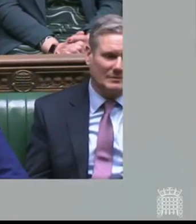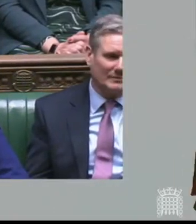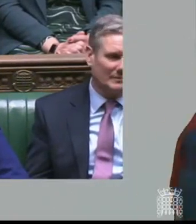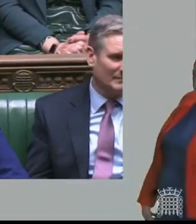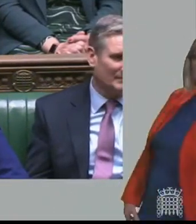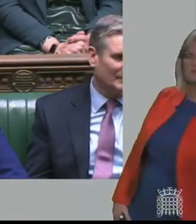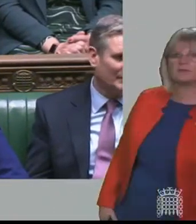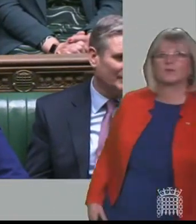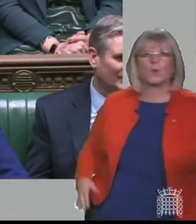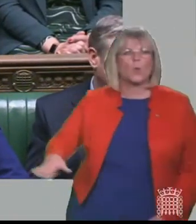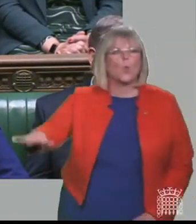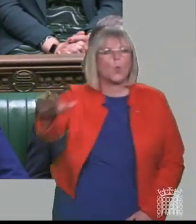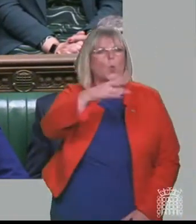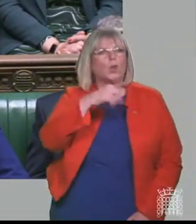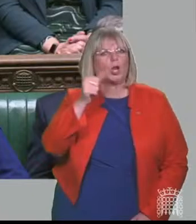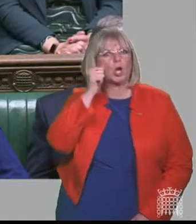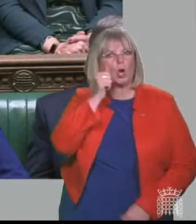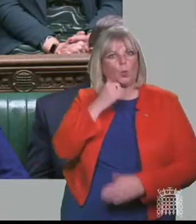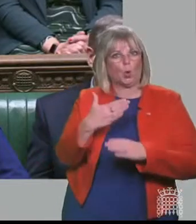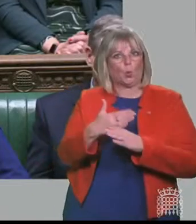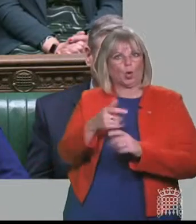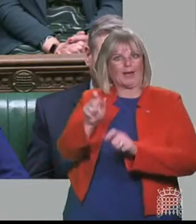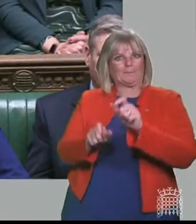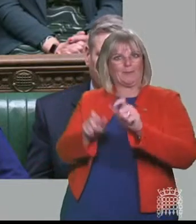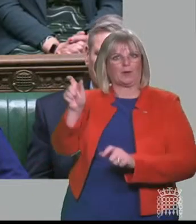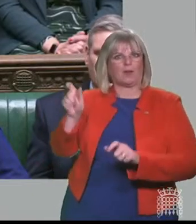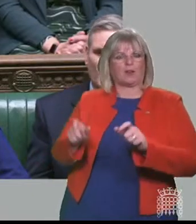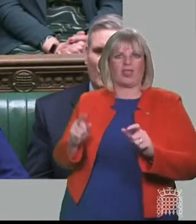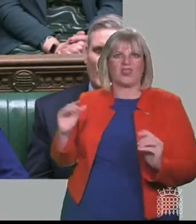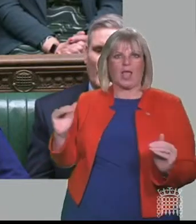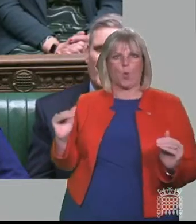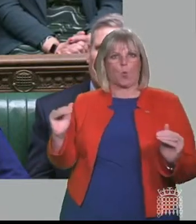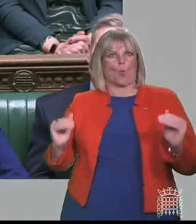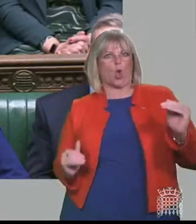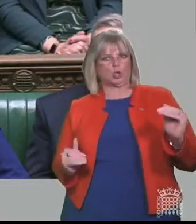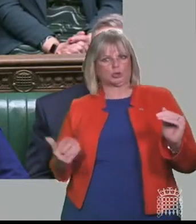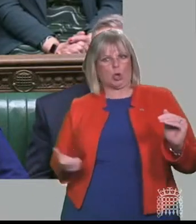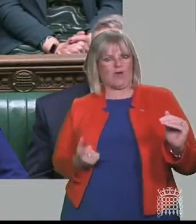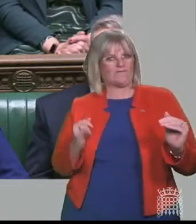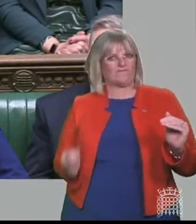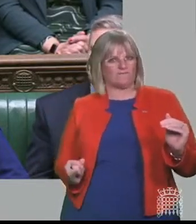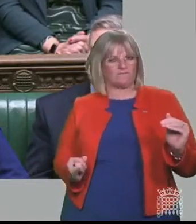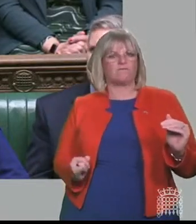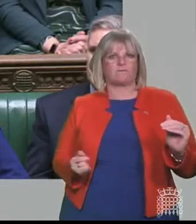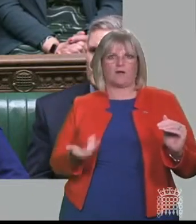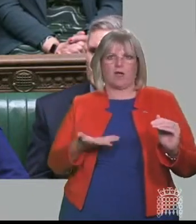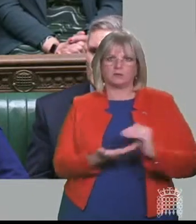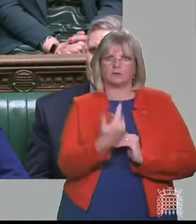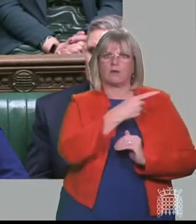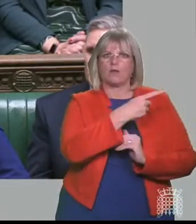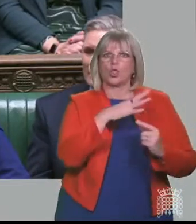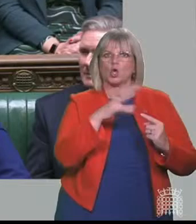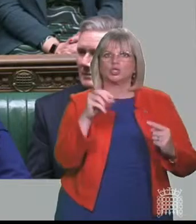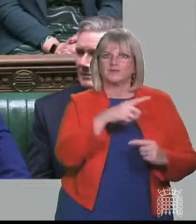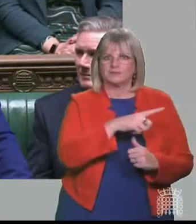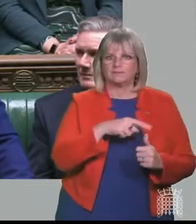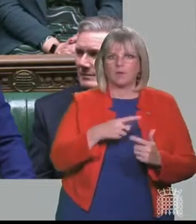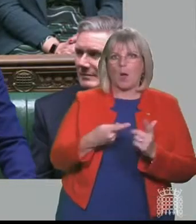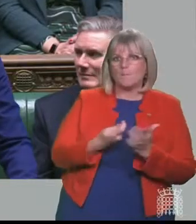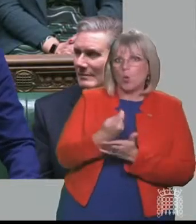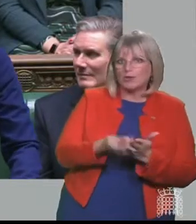working people are worse off under the Conservatives, with growth down, mortgages up, prices